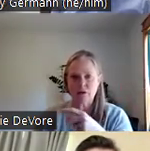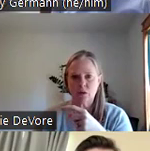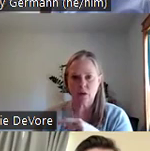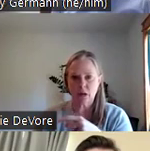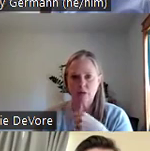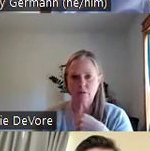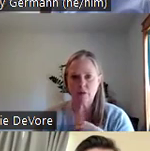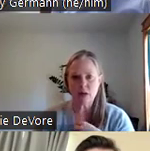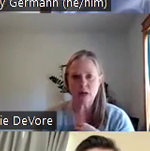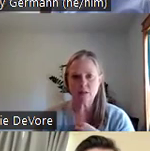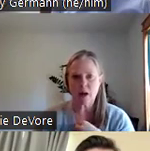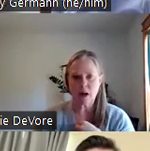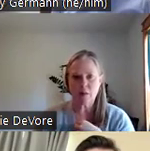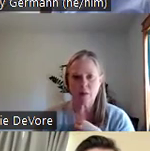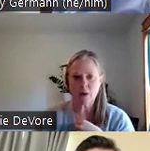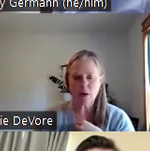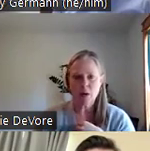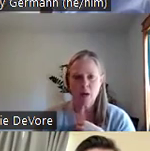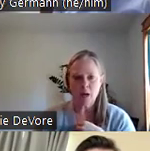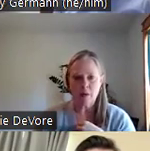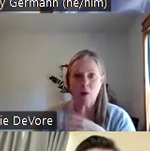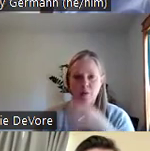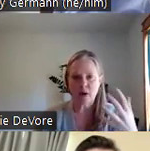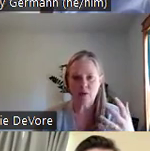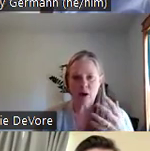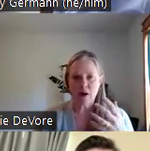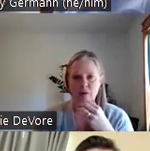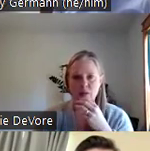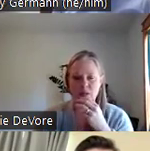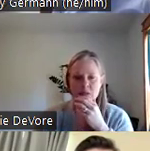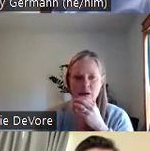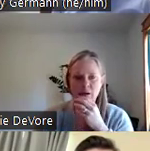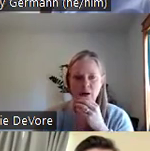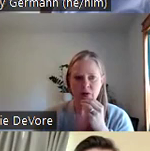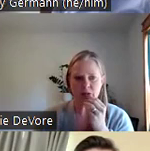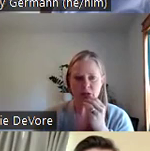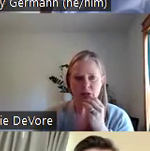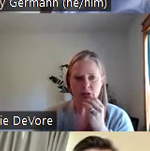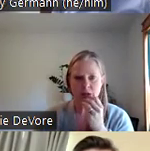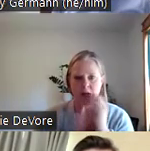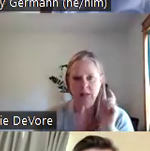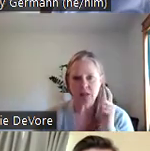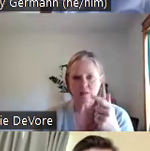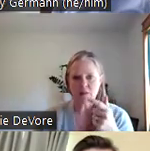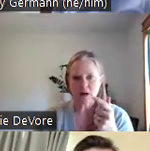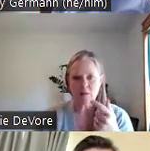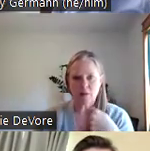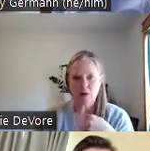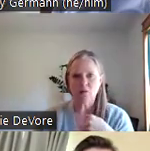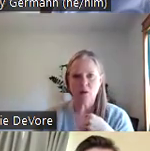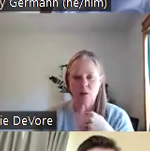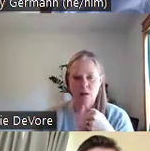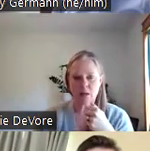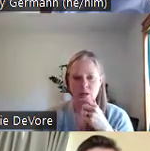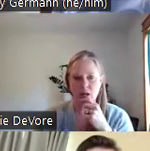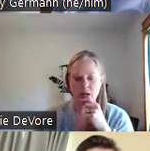that official learning for me as a MAC member. Or bring the right folks into that conversation. Instead of Sarah being